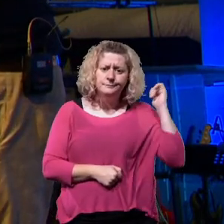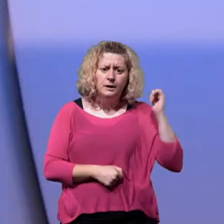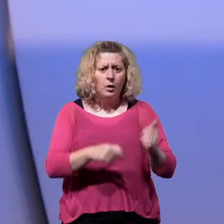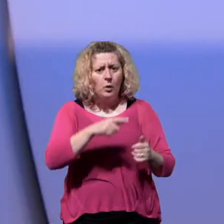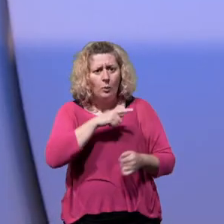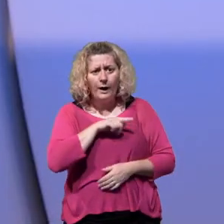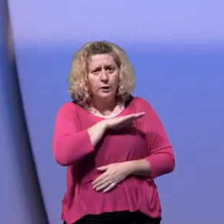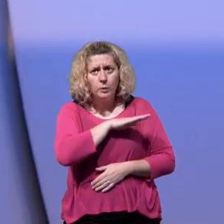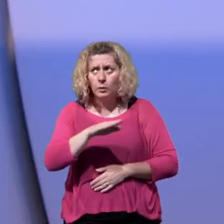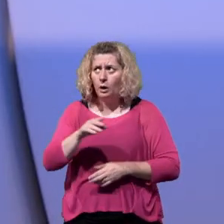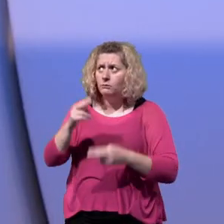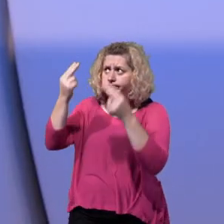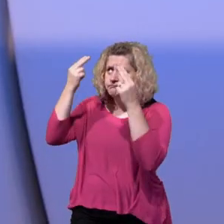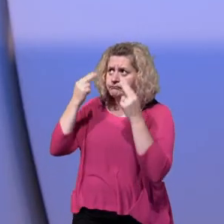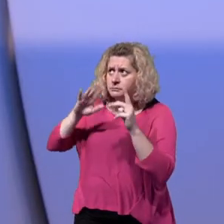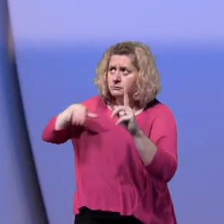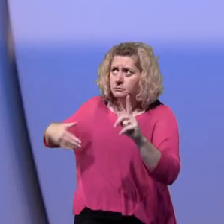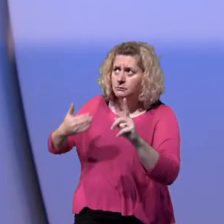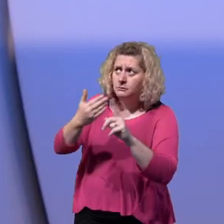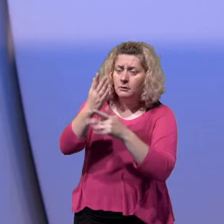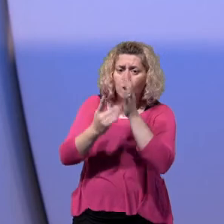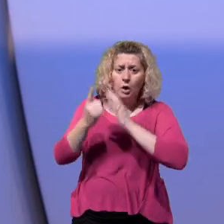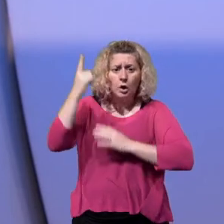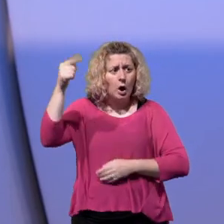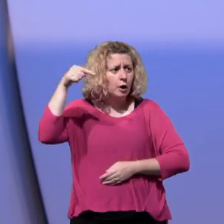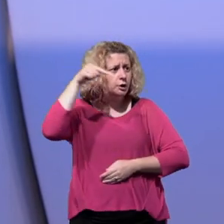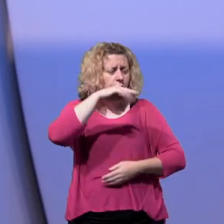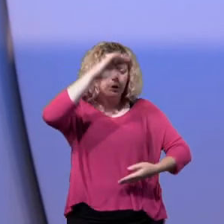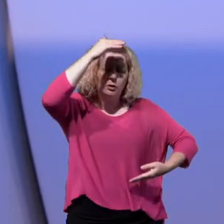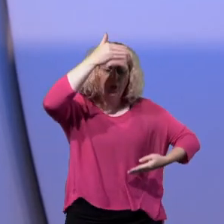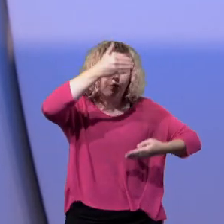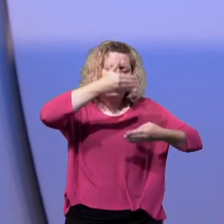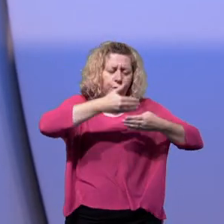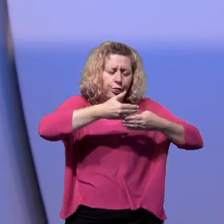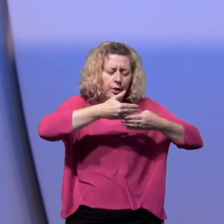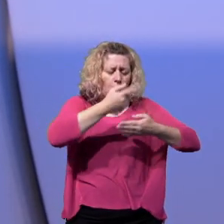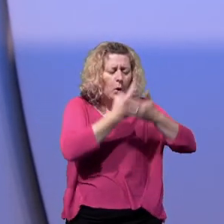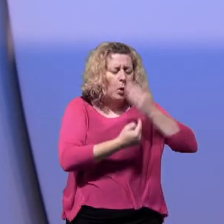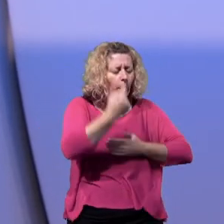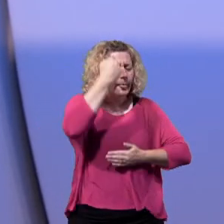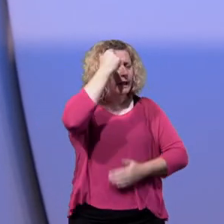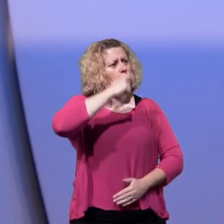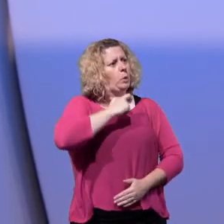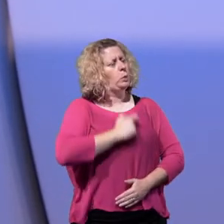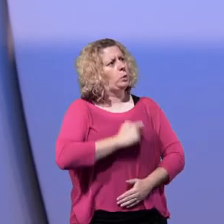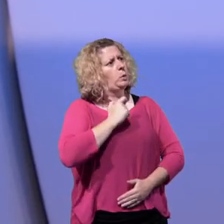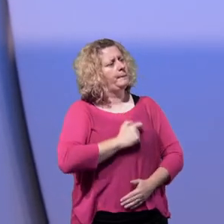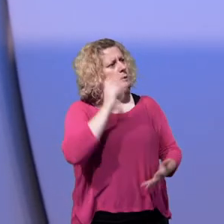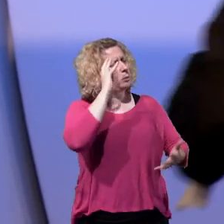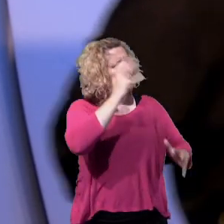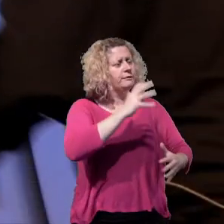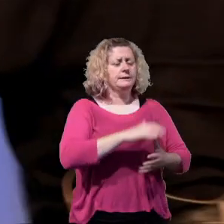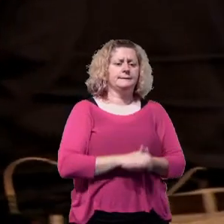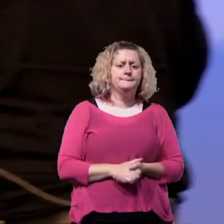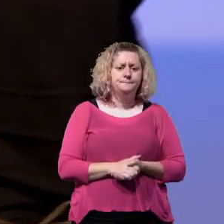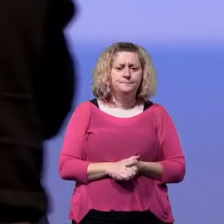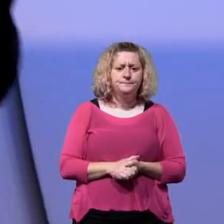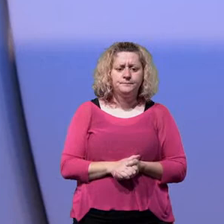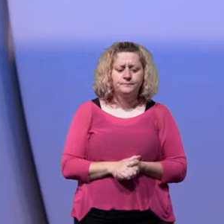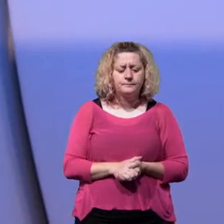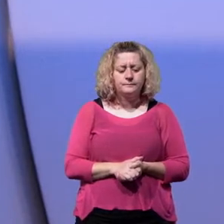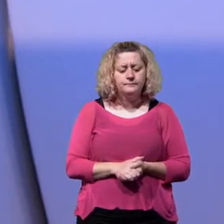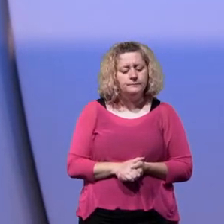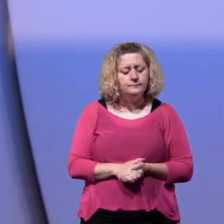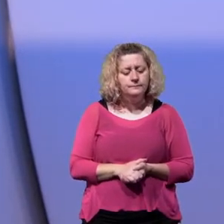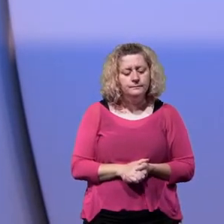concerns of God. If your eyes were open, you would. But merely human concerns. You're blind. So that's the next question. What do